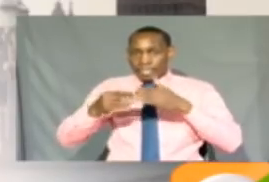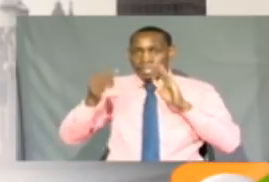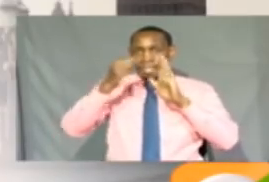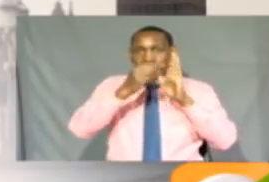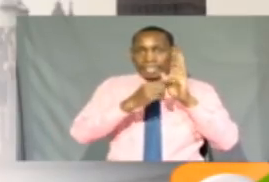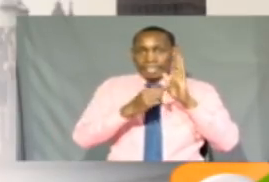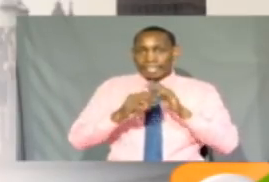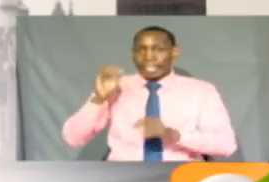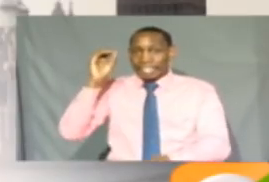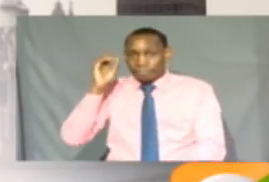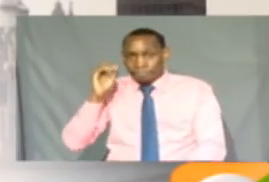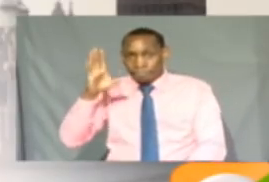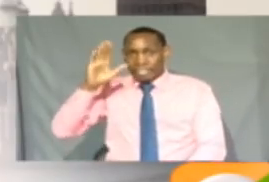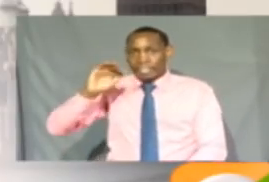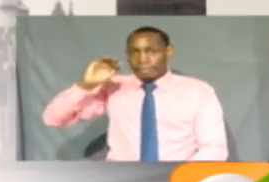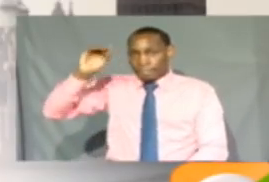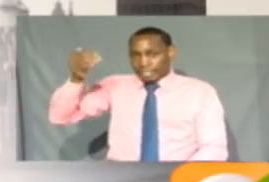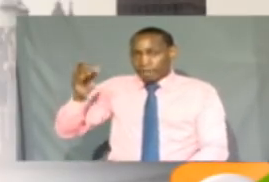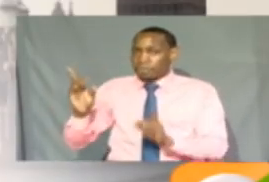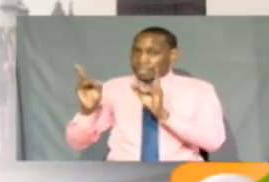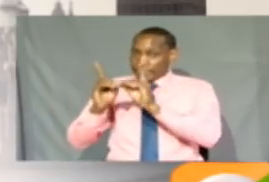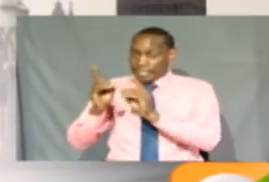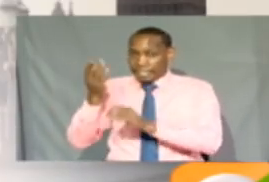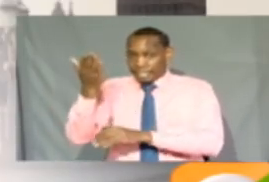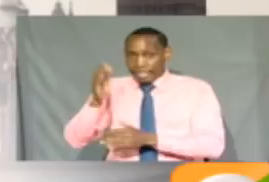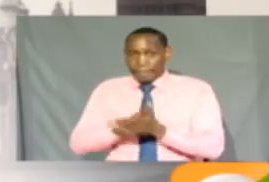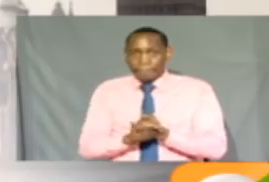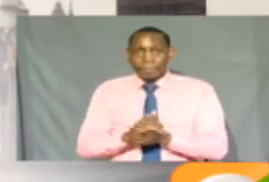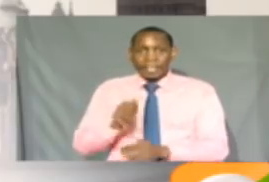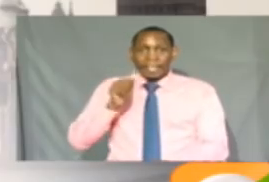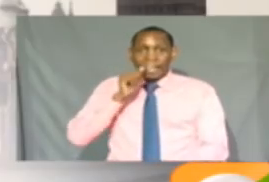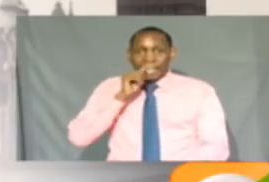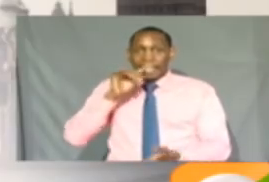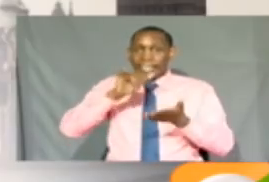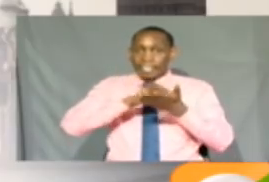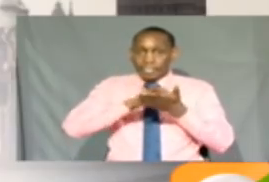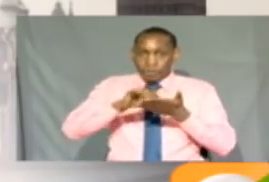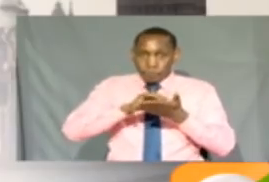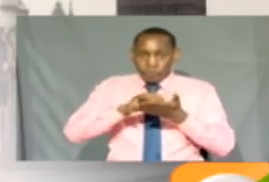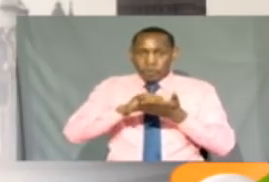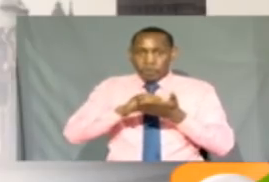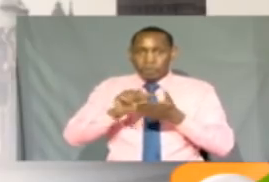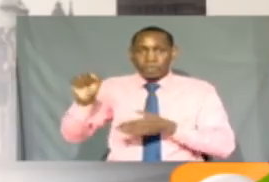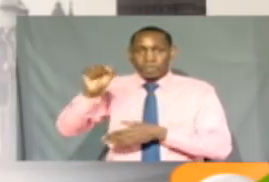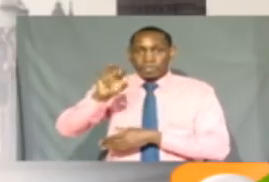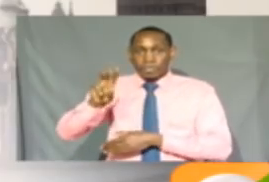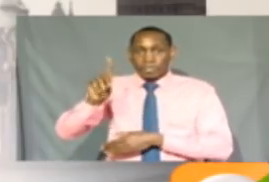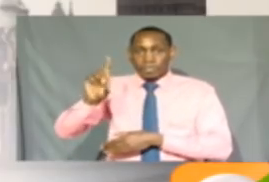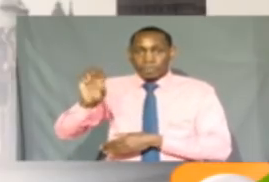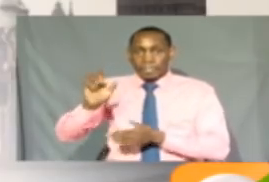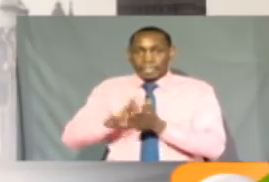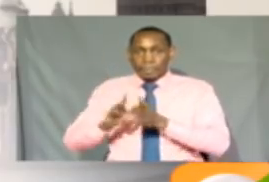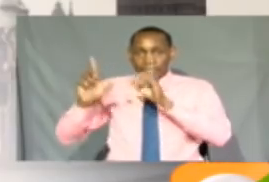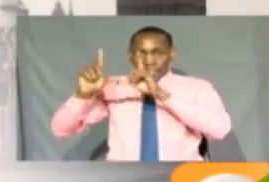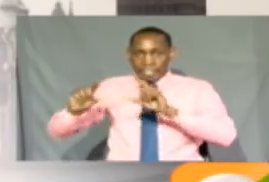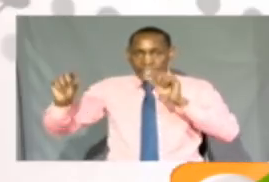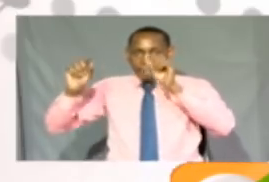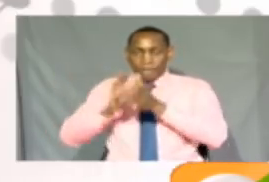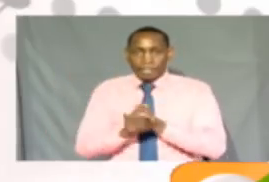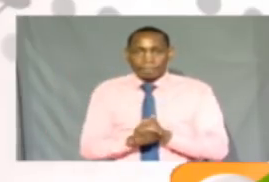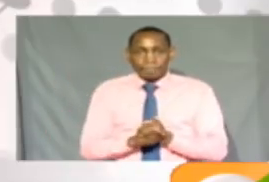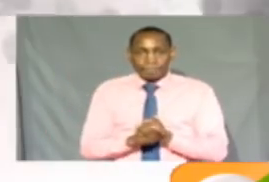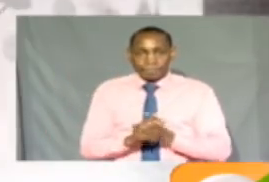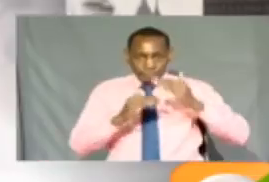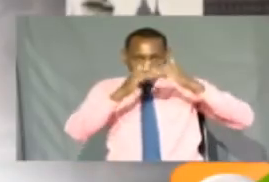in terms of the most expensive cities to date in. That's Norway, London, New York City, Stockholm, Sweden, and Tokyo. Let's take a look at